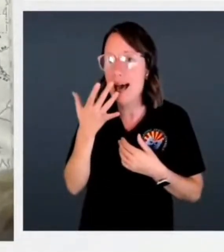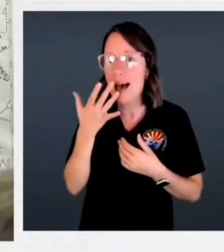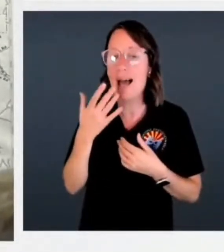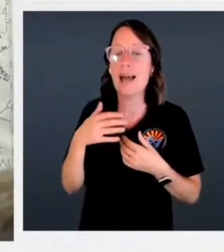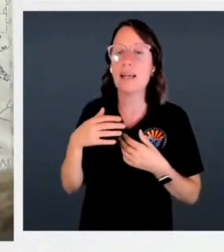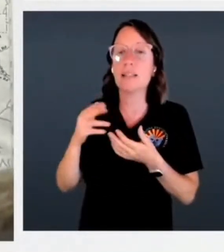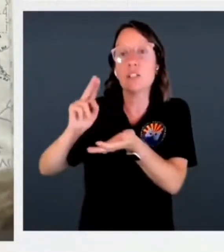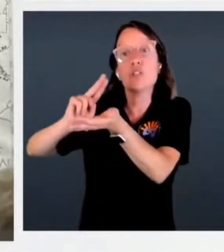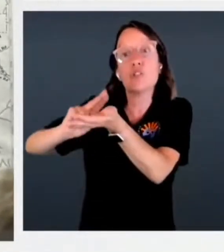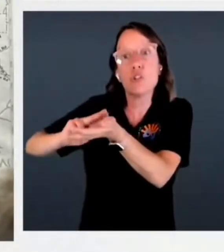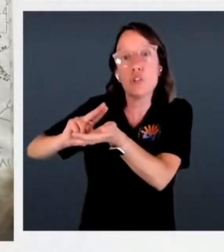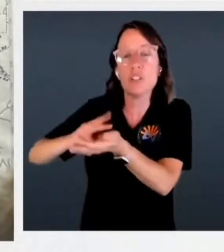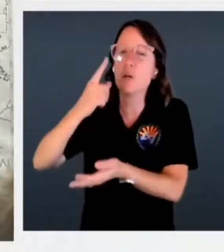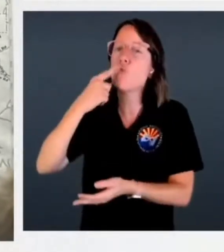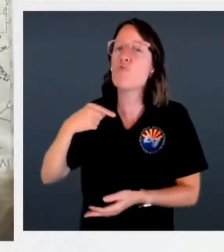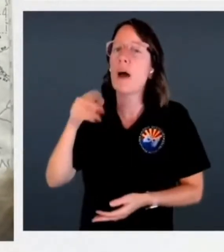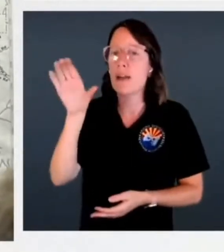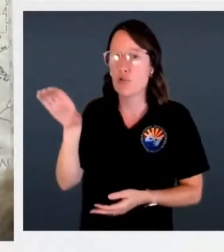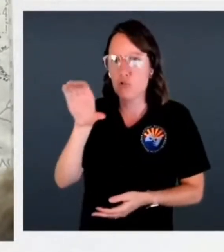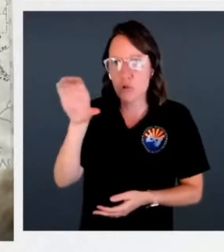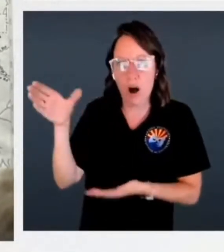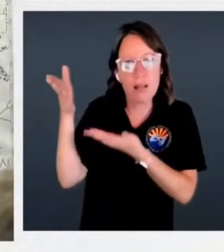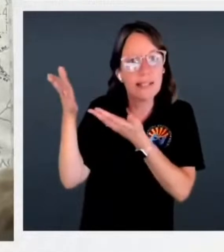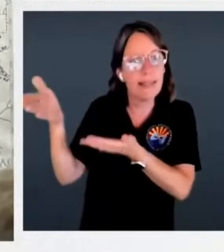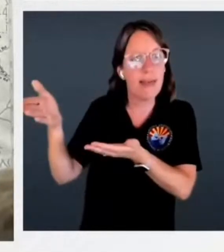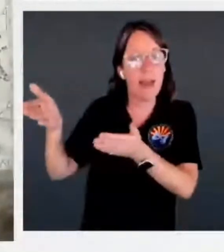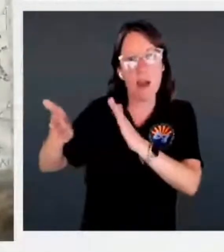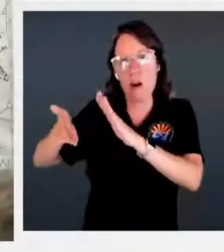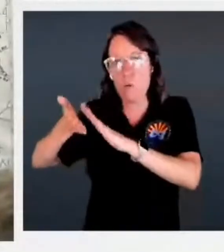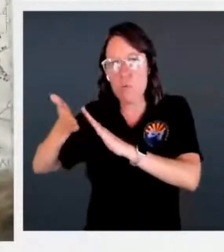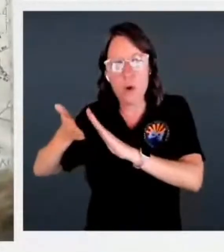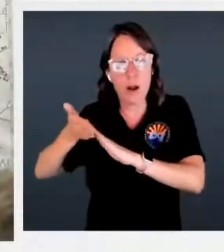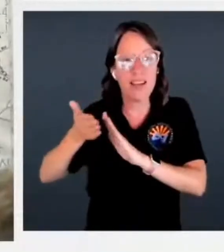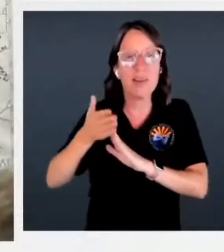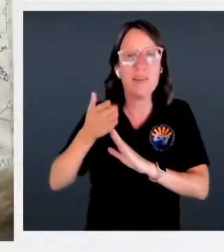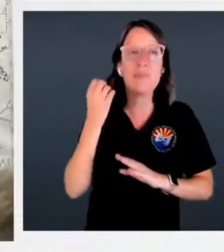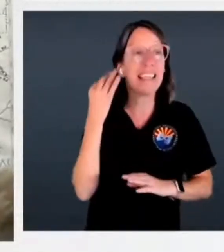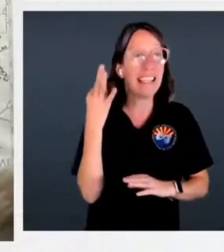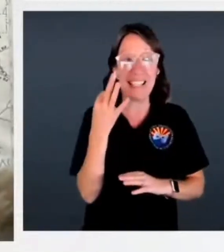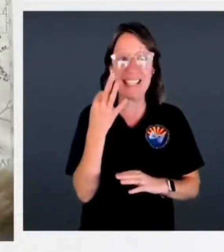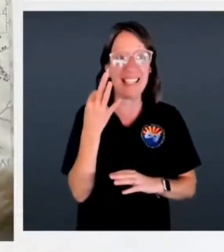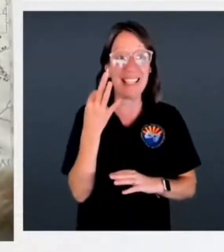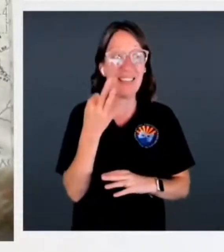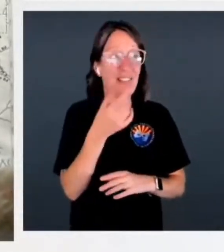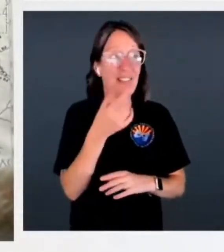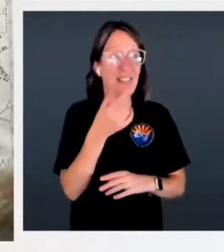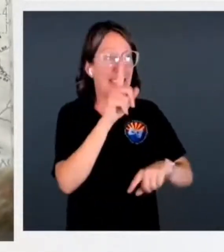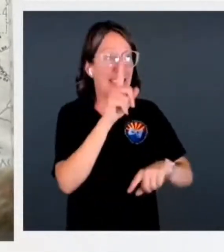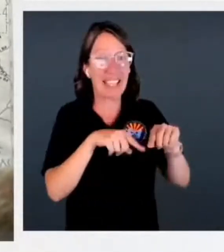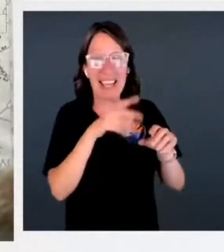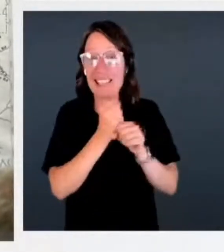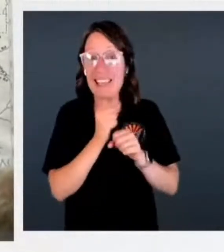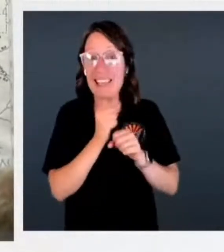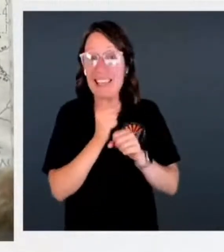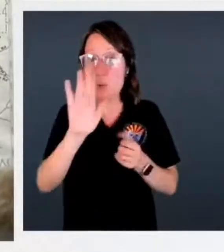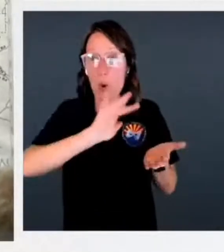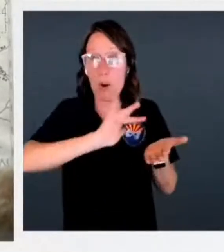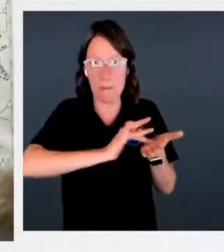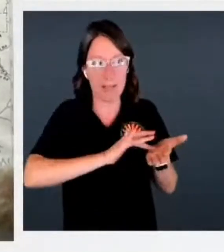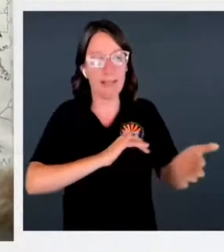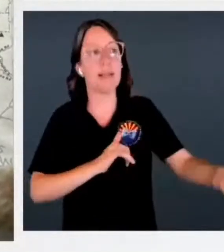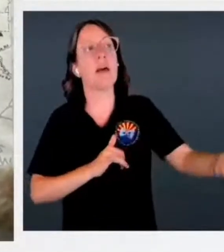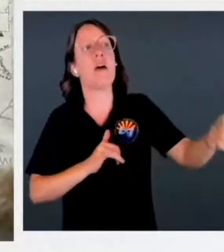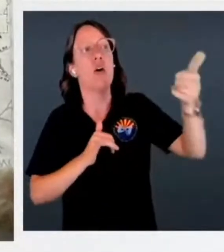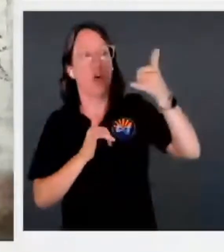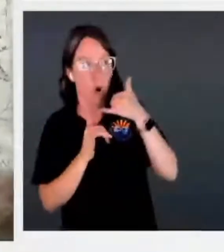on staff that can help with that. Also, if you're not getting your medications, call the EOC. We can make sure that gets pushed through and that's